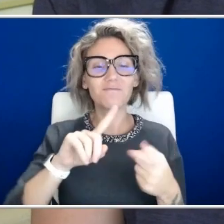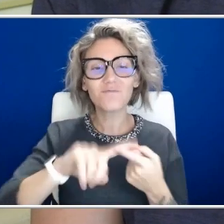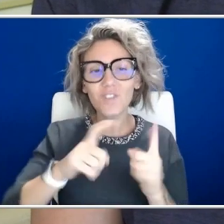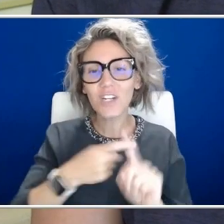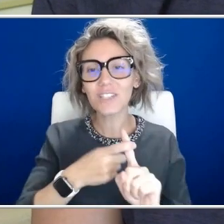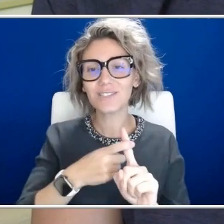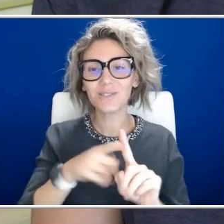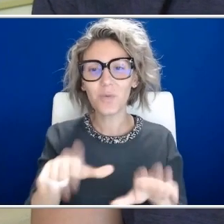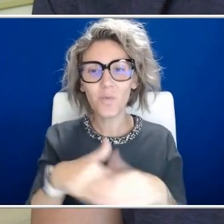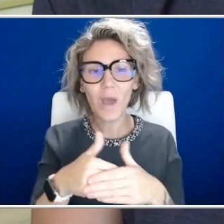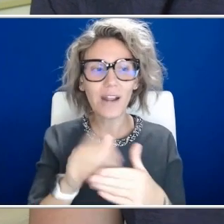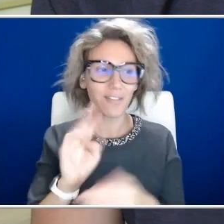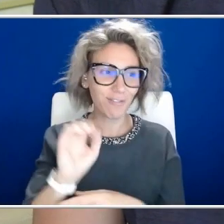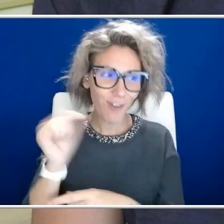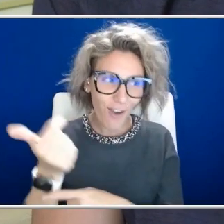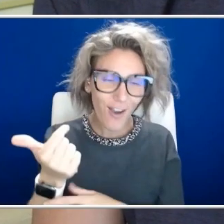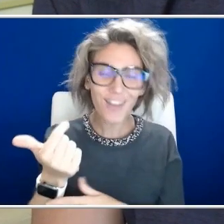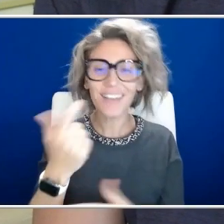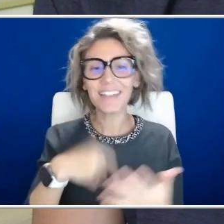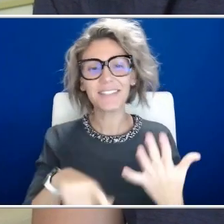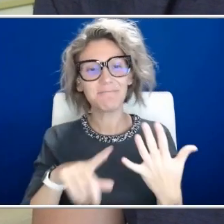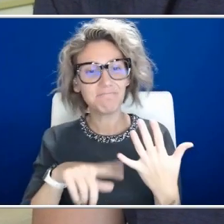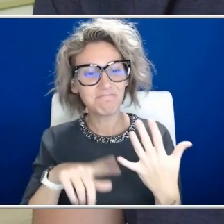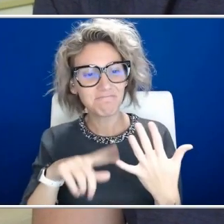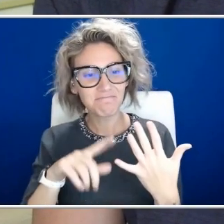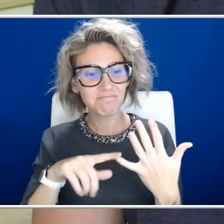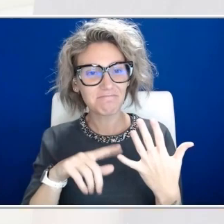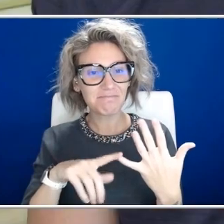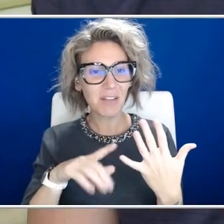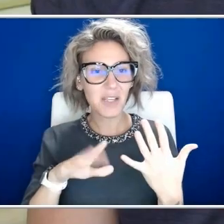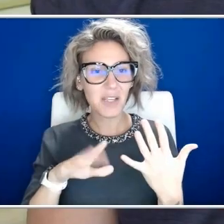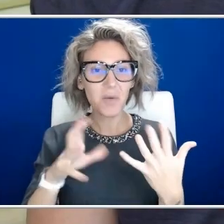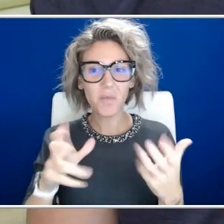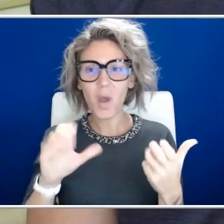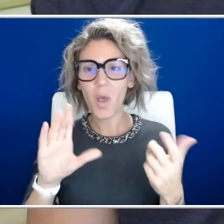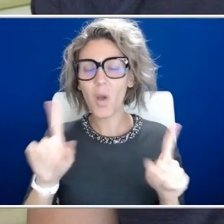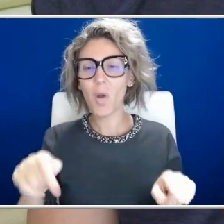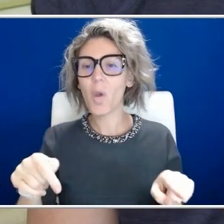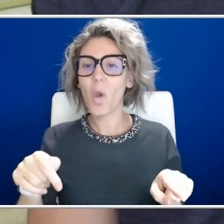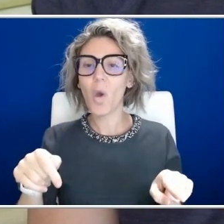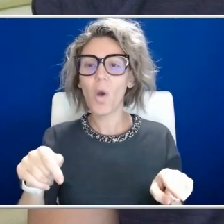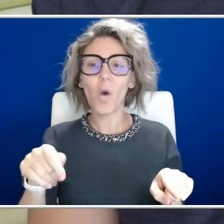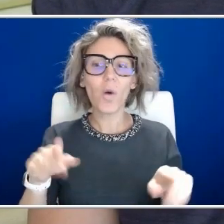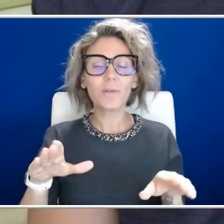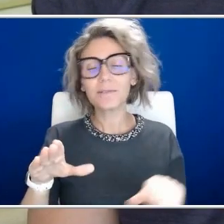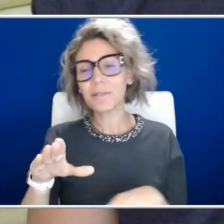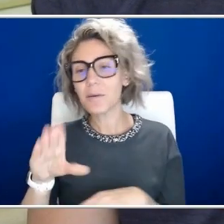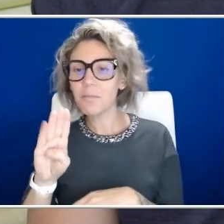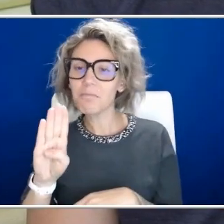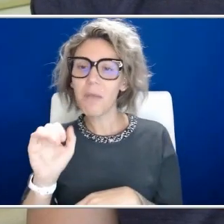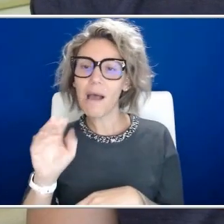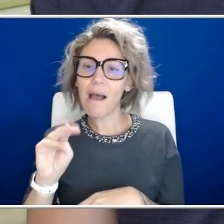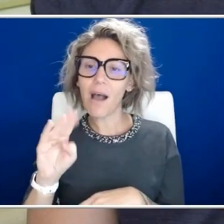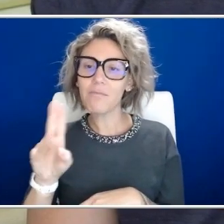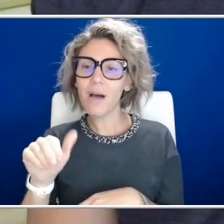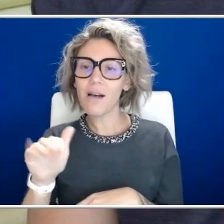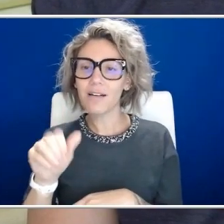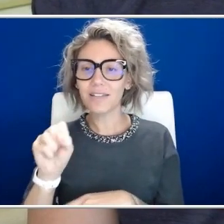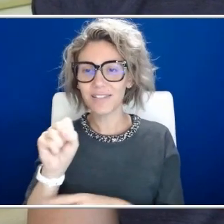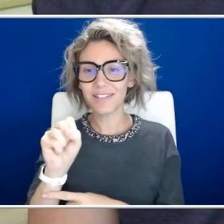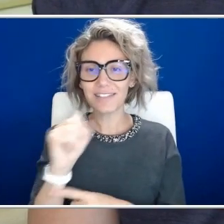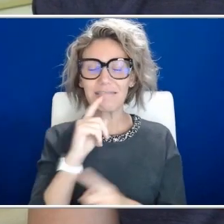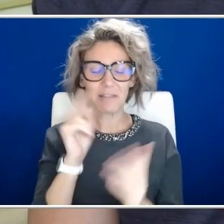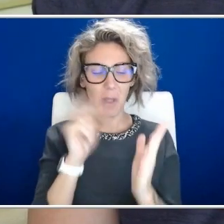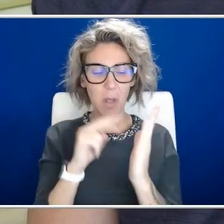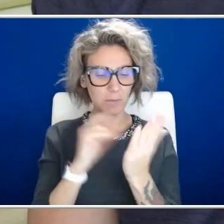and we planned a trip to the Bahamas in January. Taking a look at the calendar in the months ahead and just knowing that we're going to be